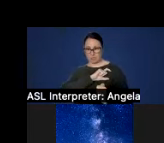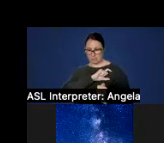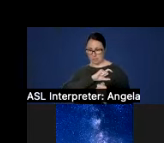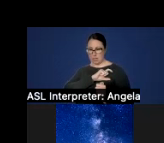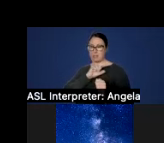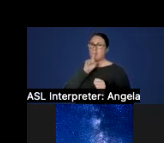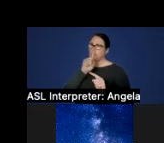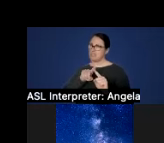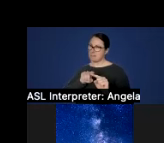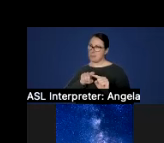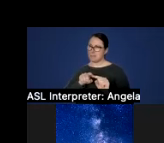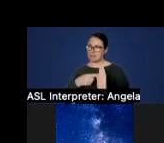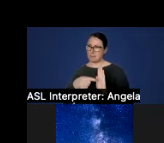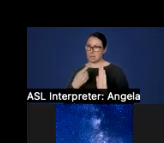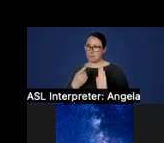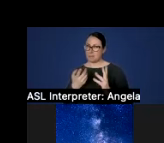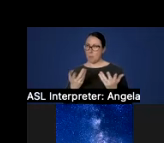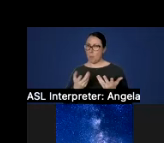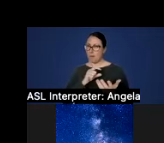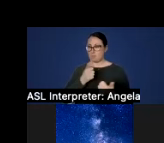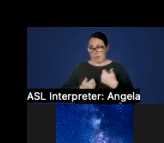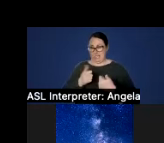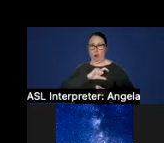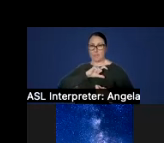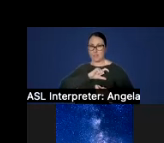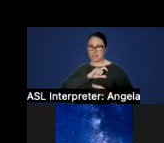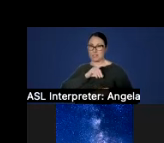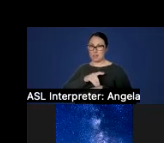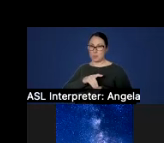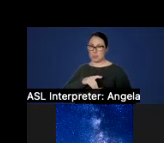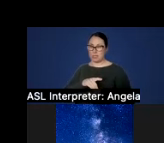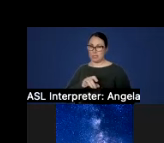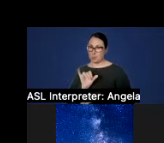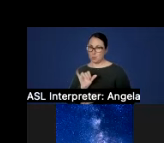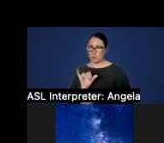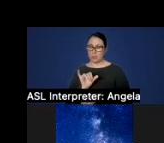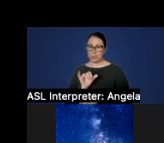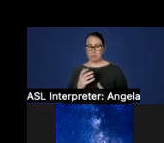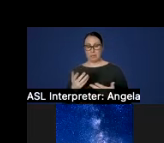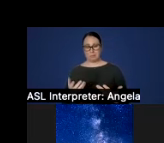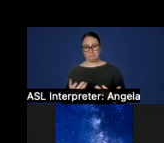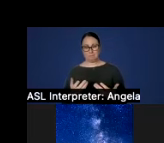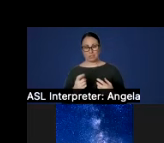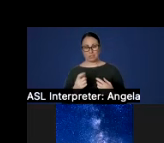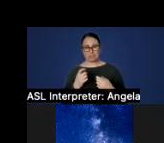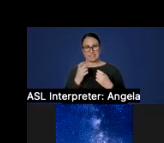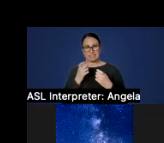sometimes even what officers on duty, right? And so just to give you an idea of what that